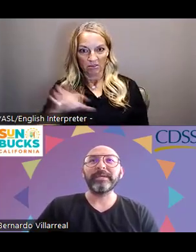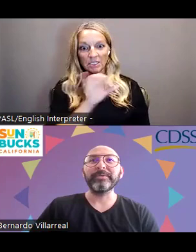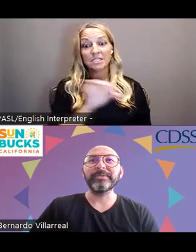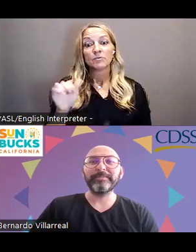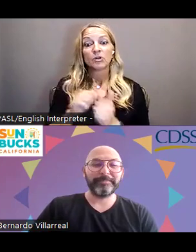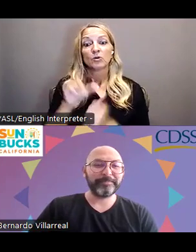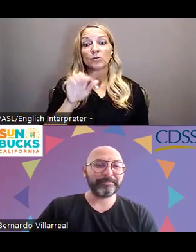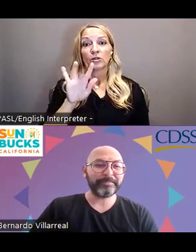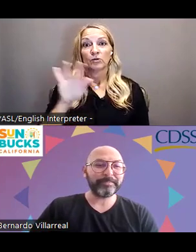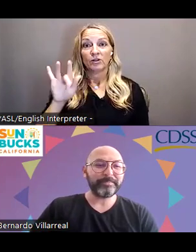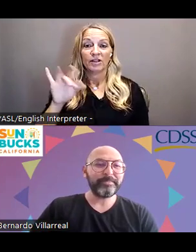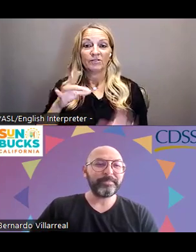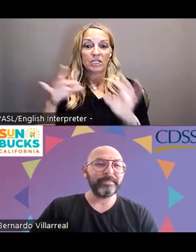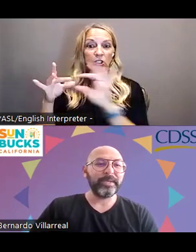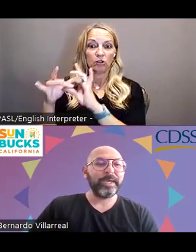terms of cards mailed.